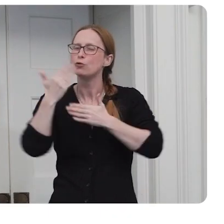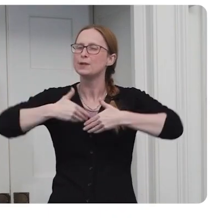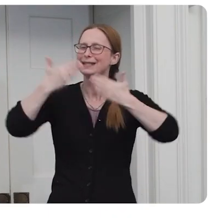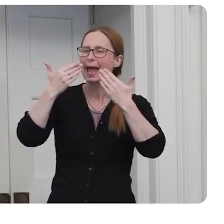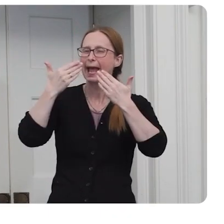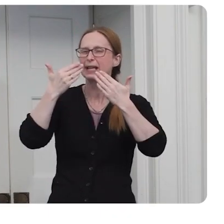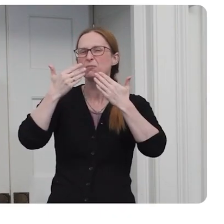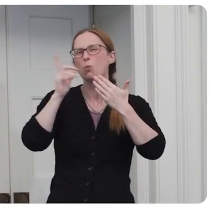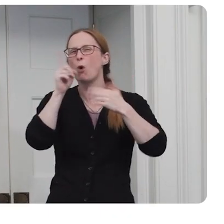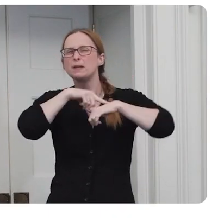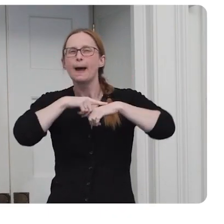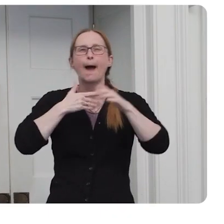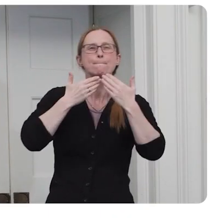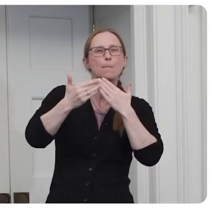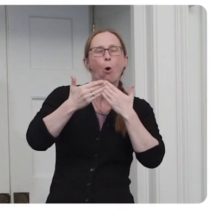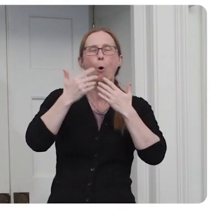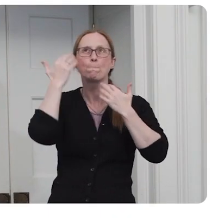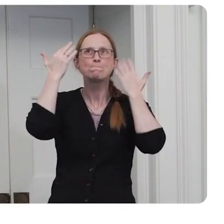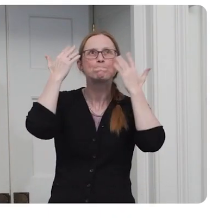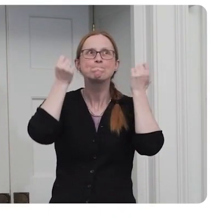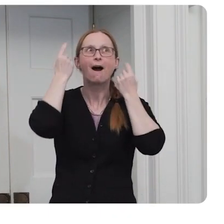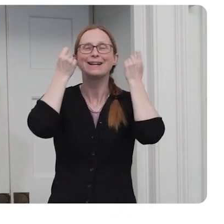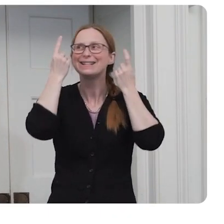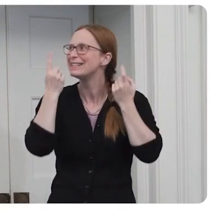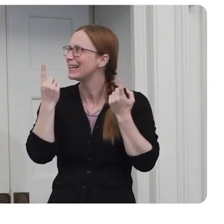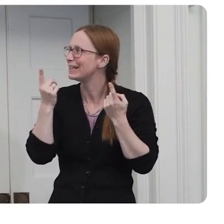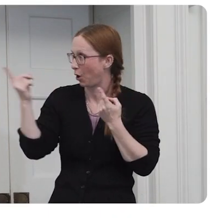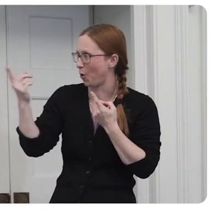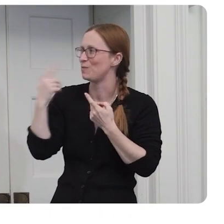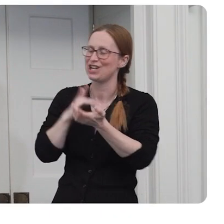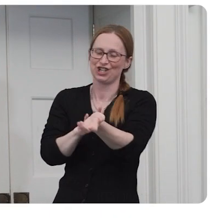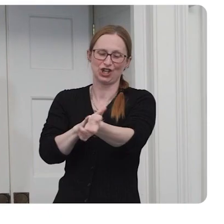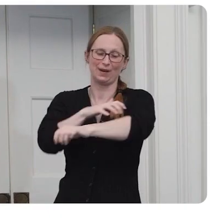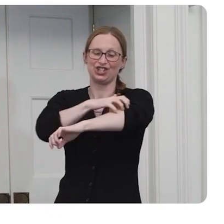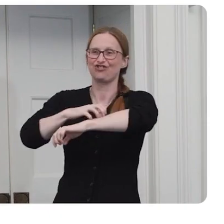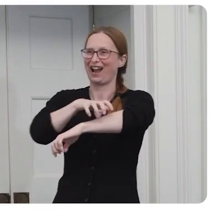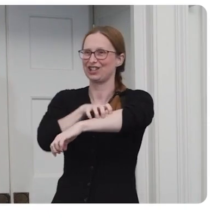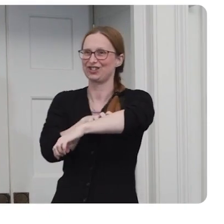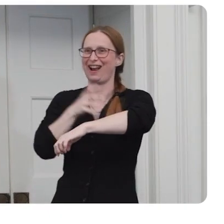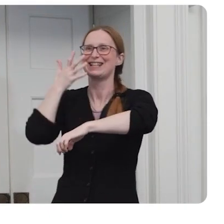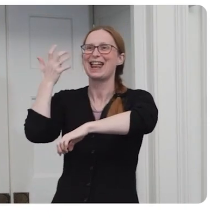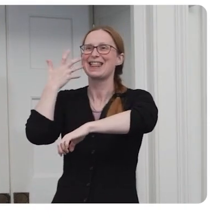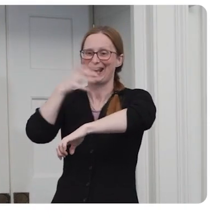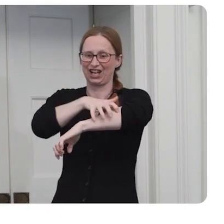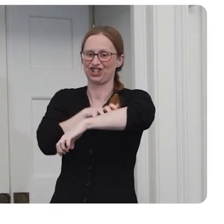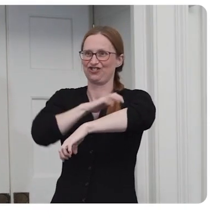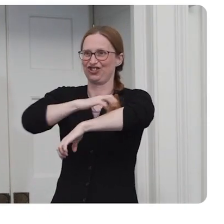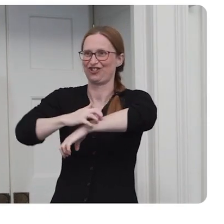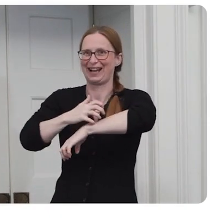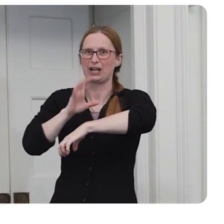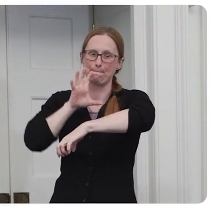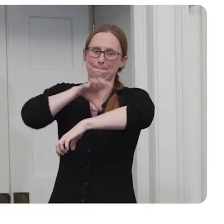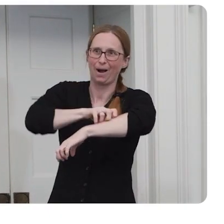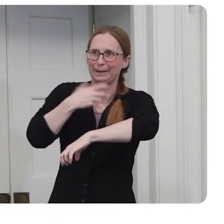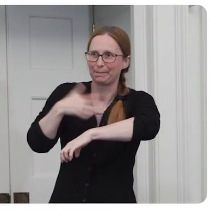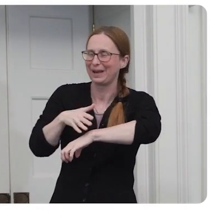do you feel more inspired? Oh, so he bit me now, he has. Oh, those are the scratches from Billy. Yeah, they'll scratch Billy.